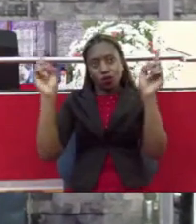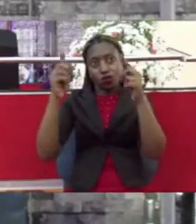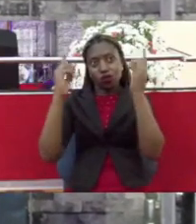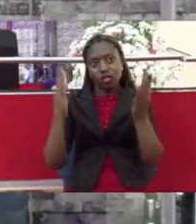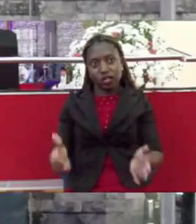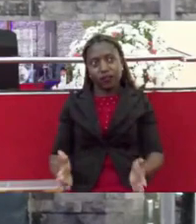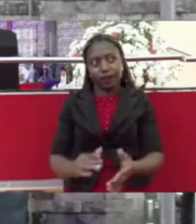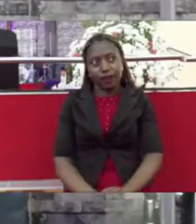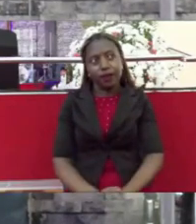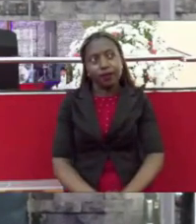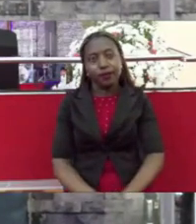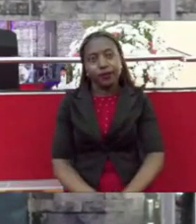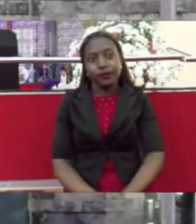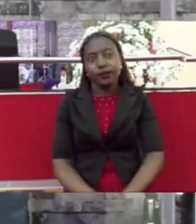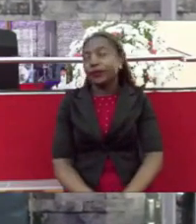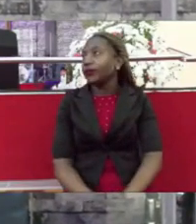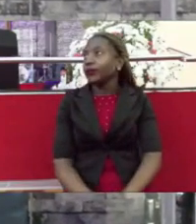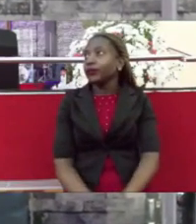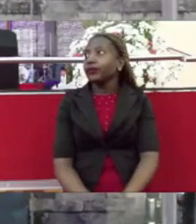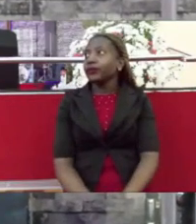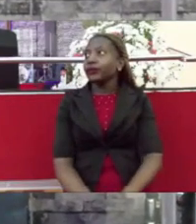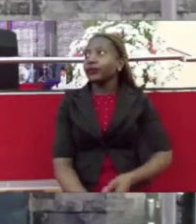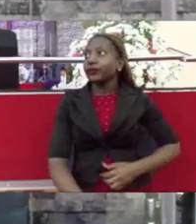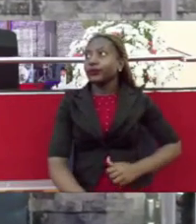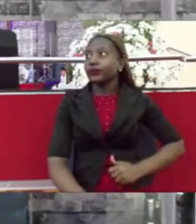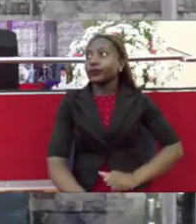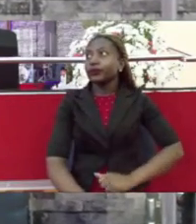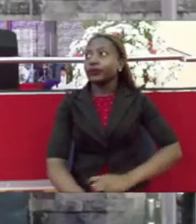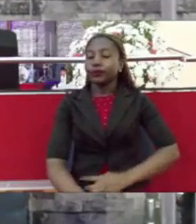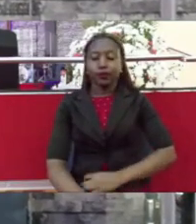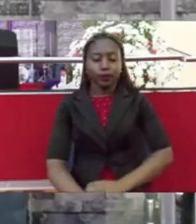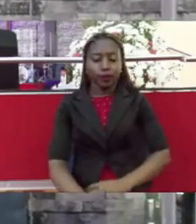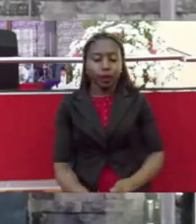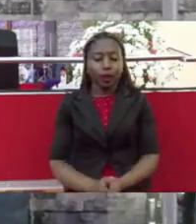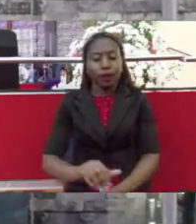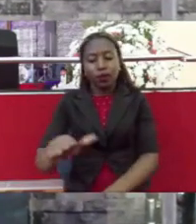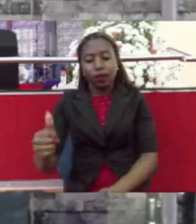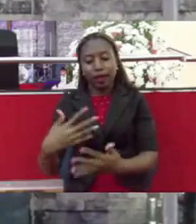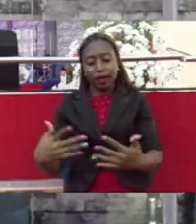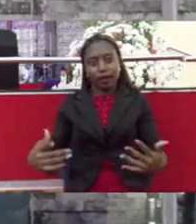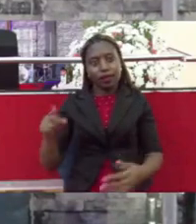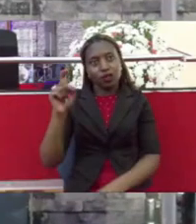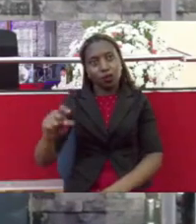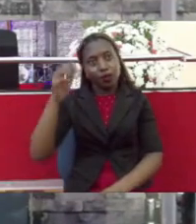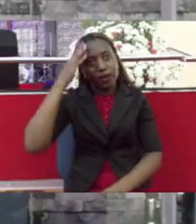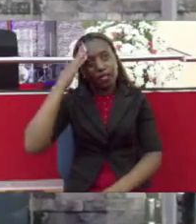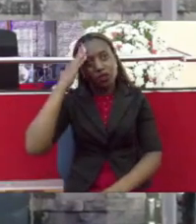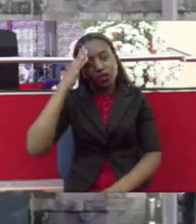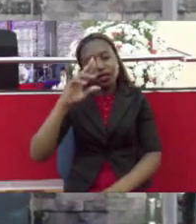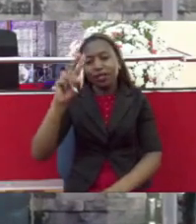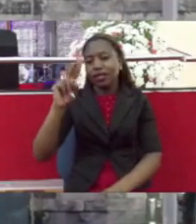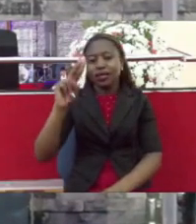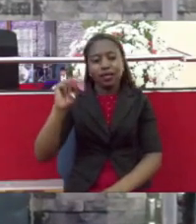hakika yeye ni mchungaji mzuri. The other thing we need to know is that nothing can separate us from the love of God. Ya